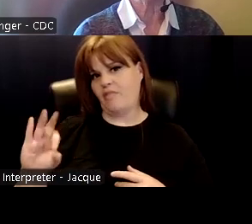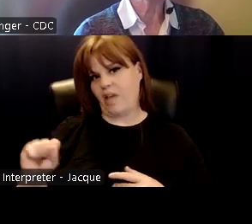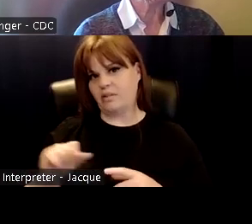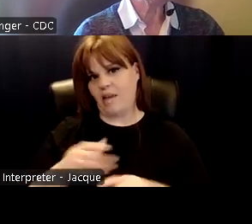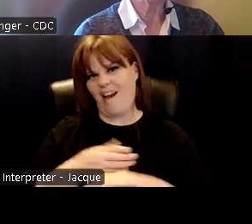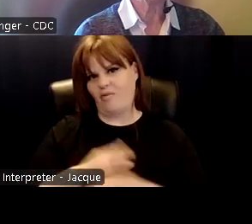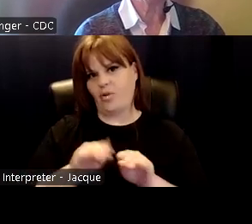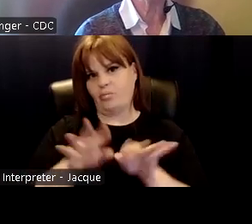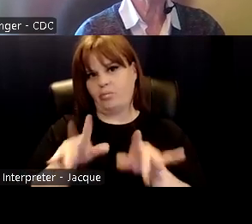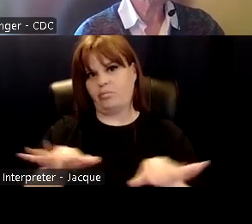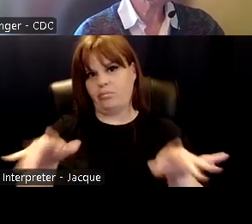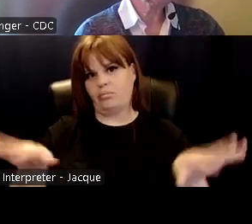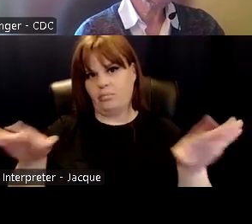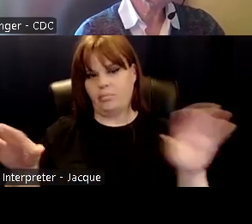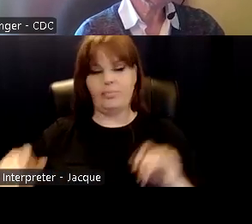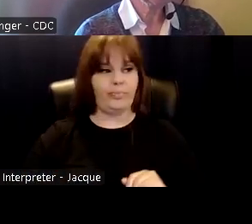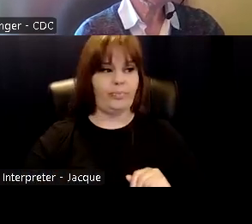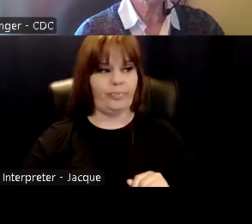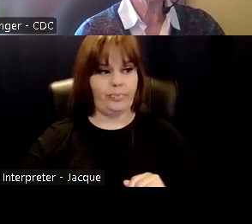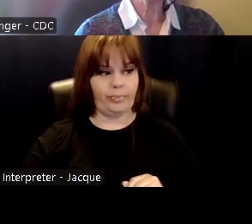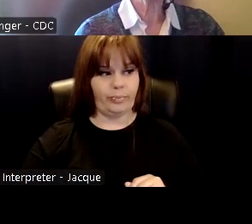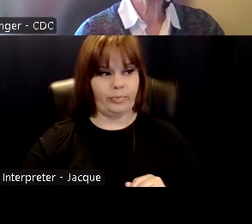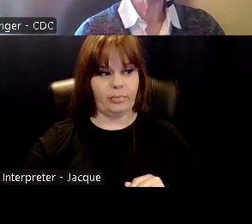pandemic. Next slide.